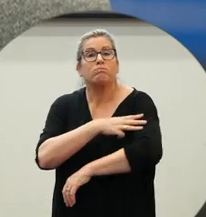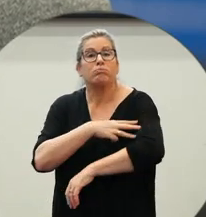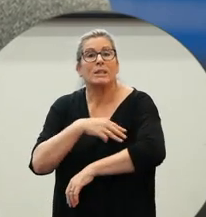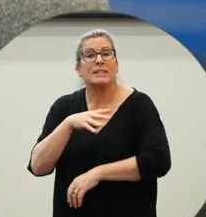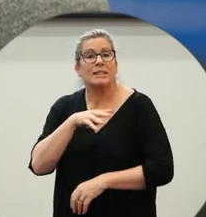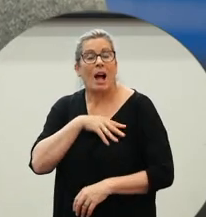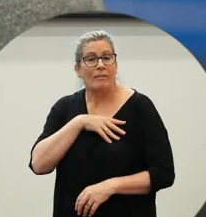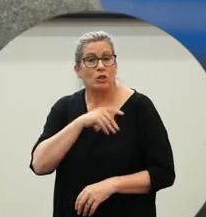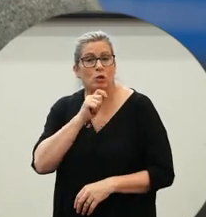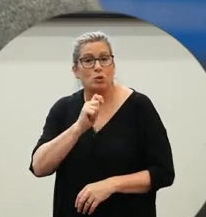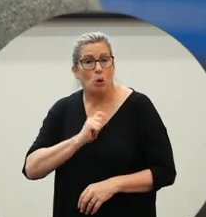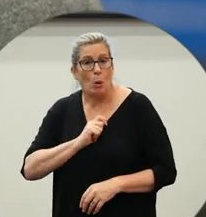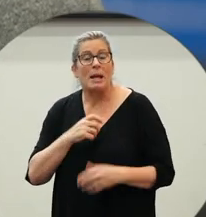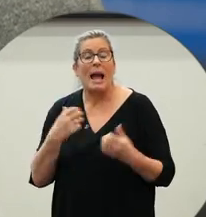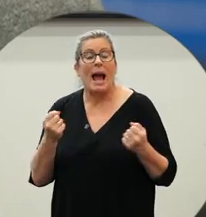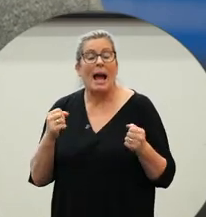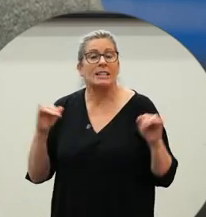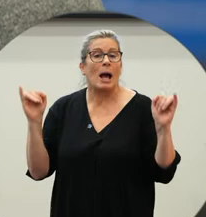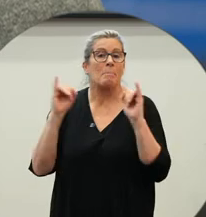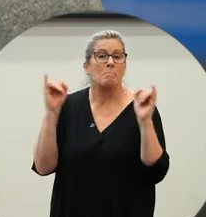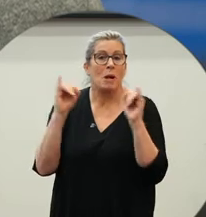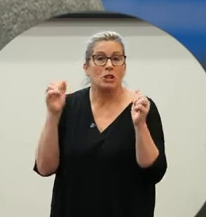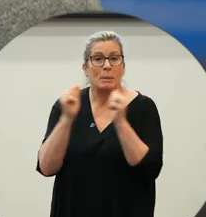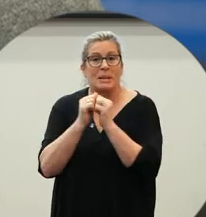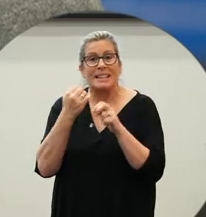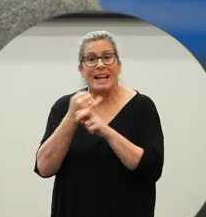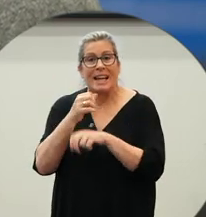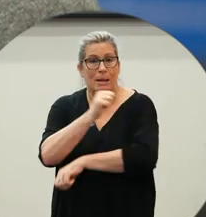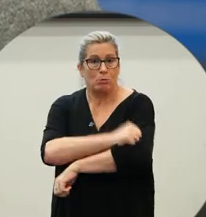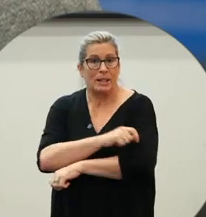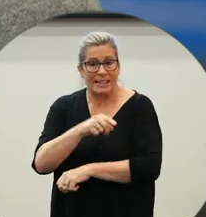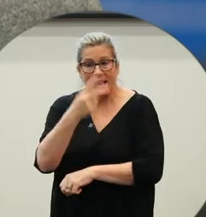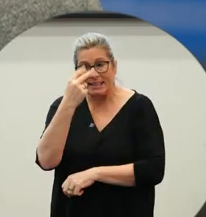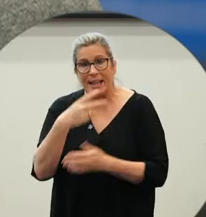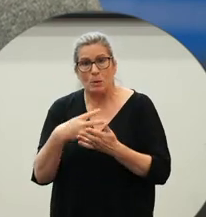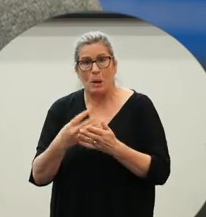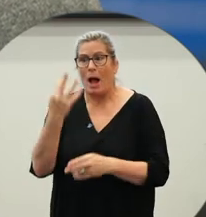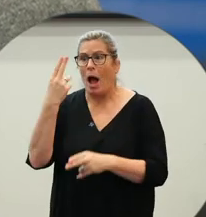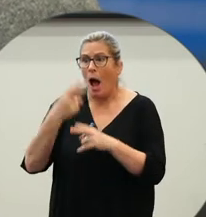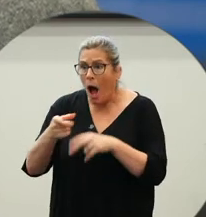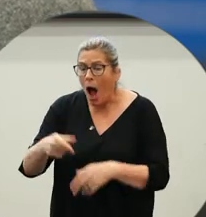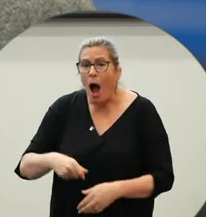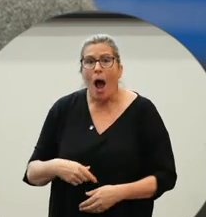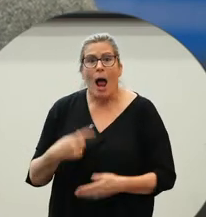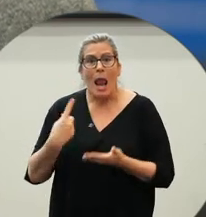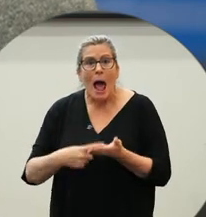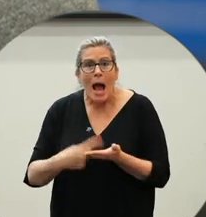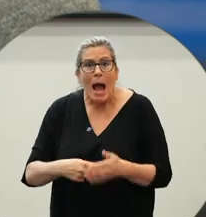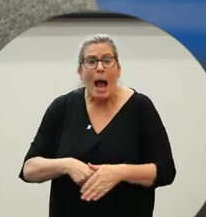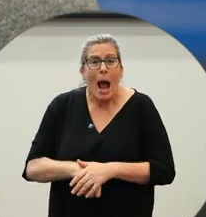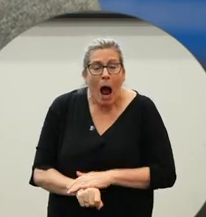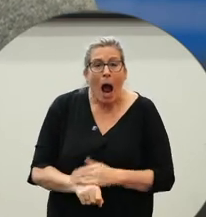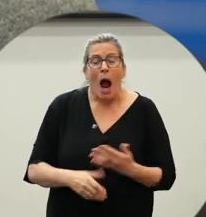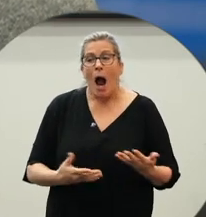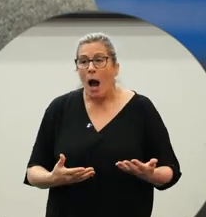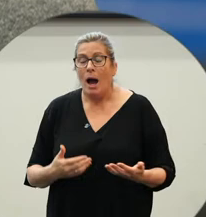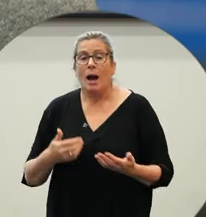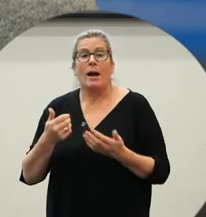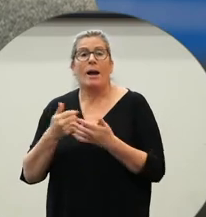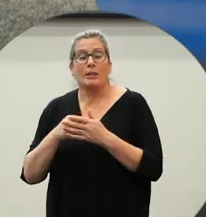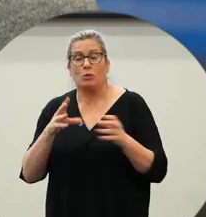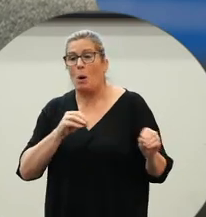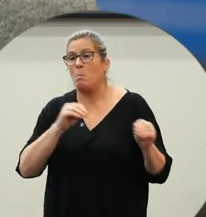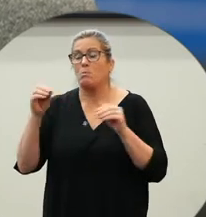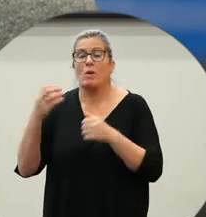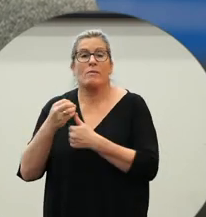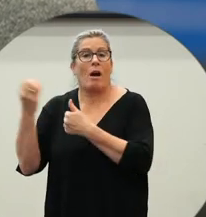that there was an emergency meeting in the prison that night. Once they discovered that she was going into labor, Angela Duffin, another